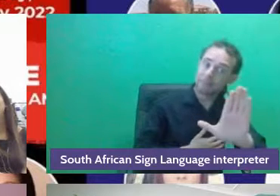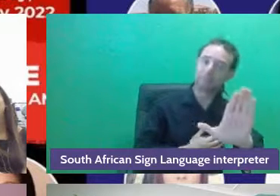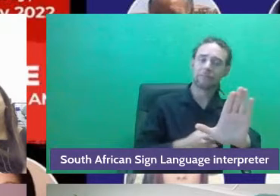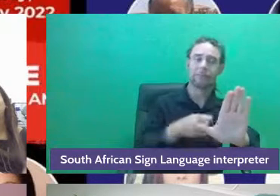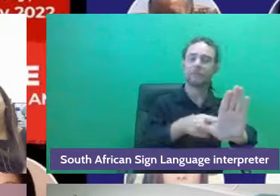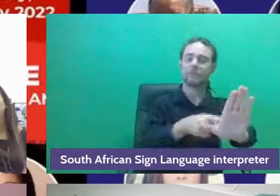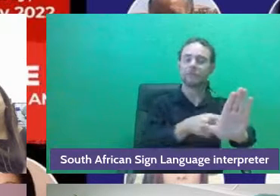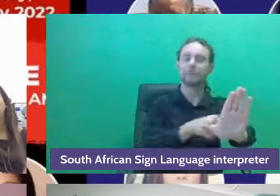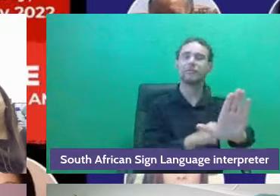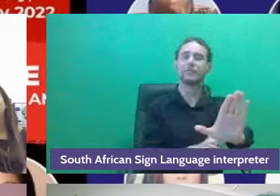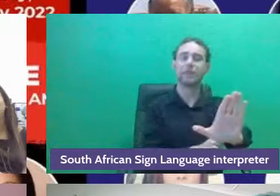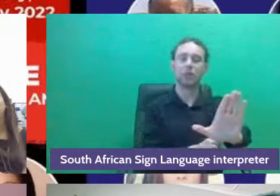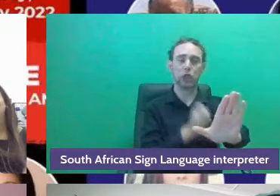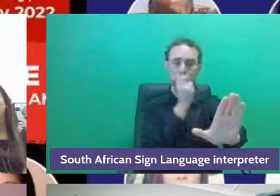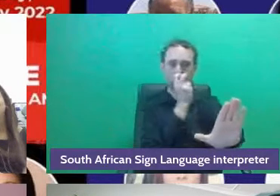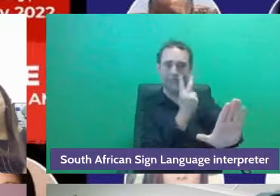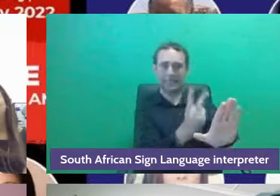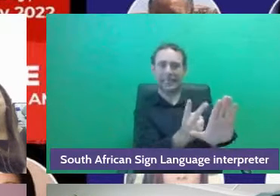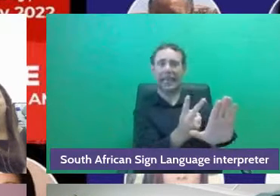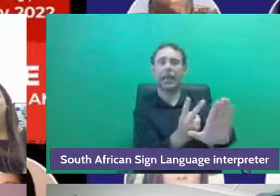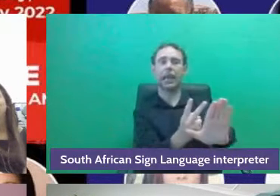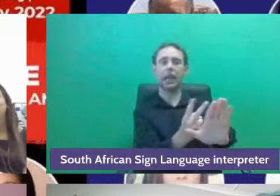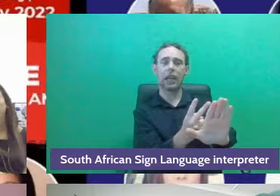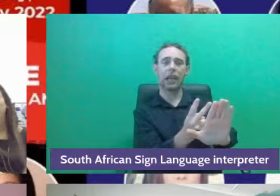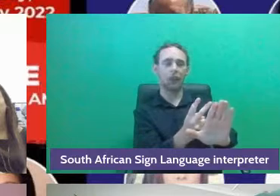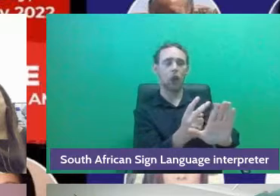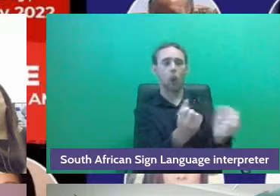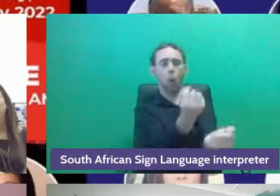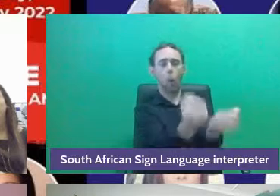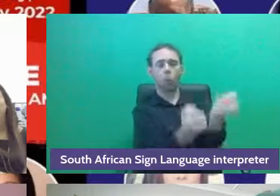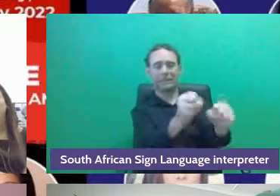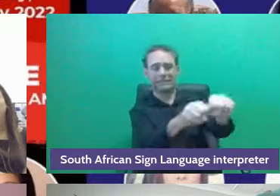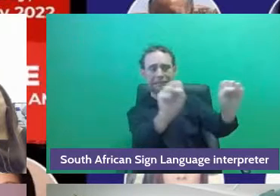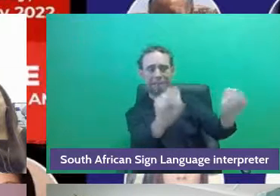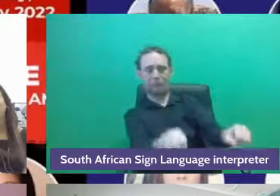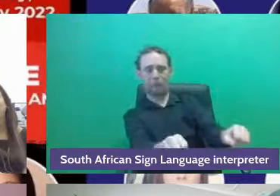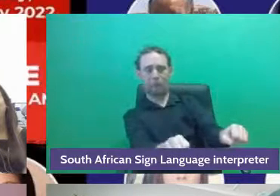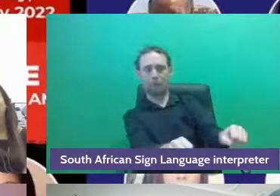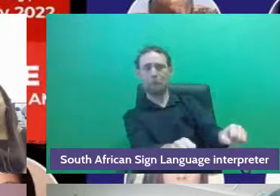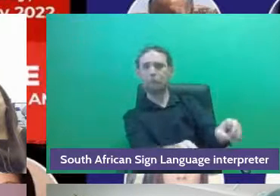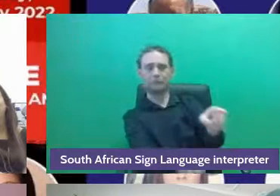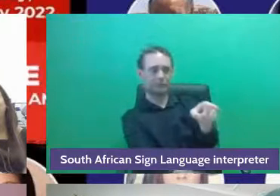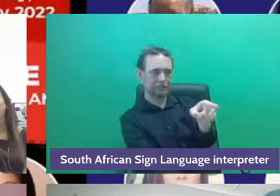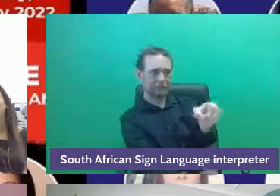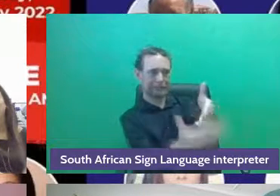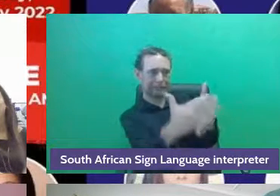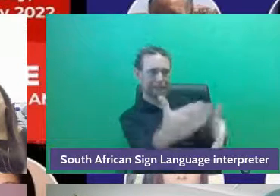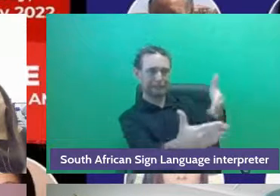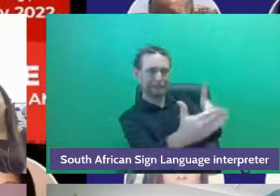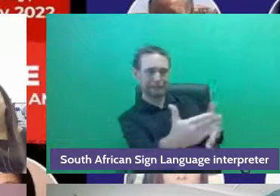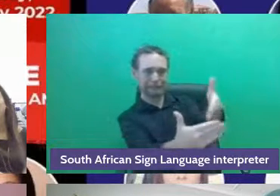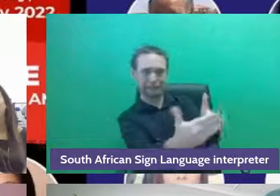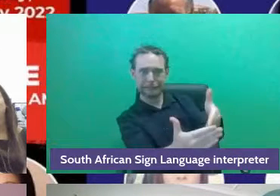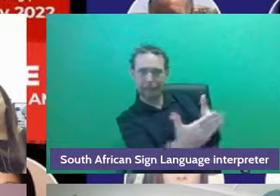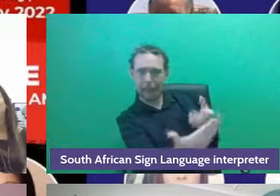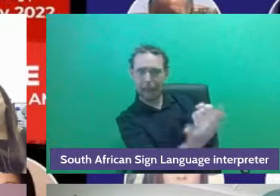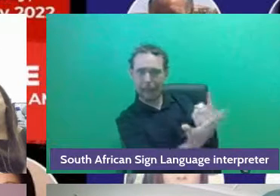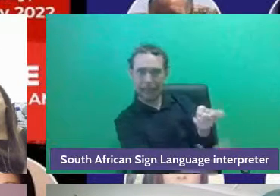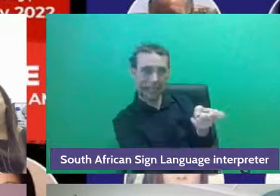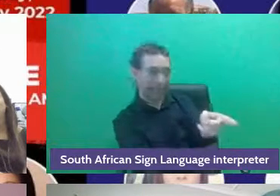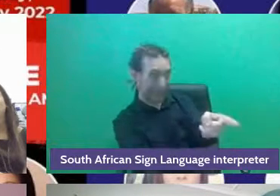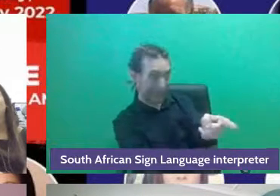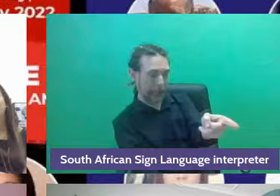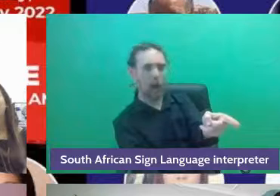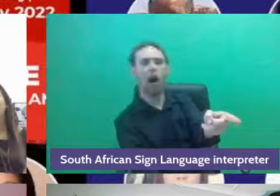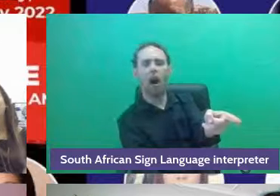out what we are seeing in the court system. And I think that this would also lay a foundation for other magistrates in different